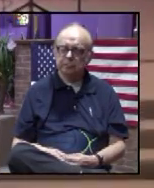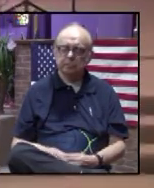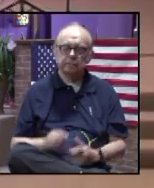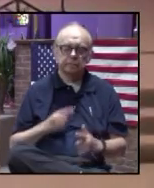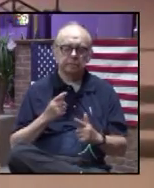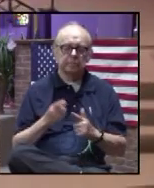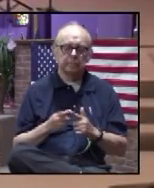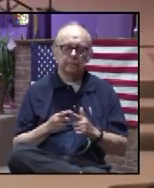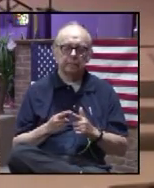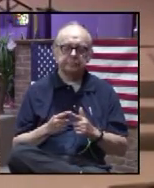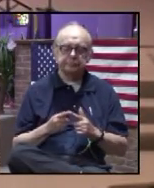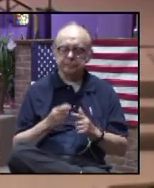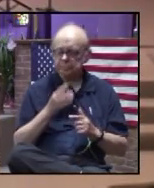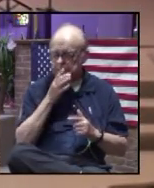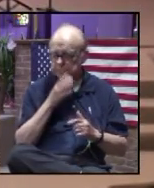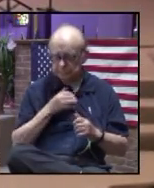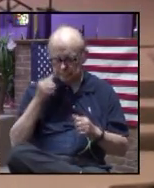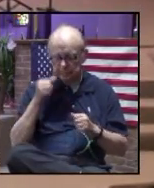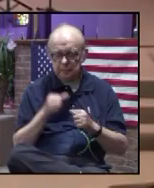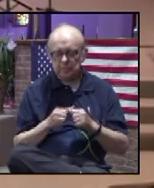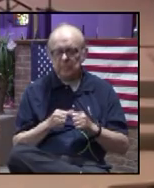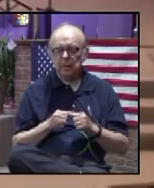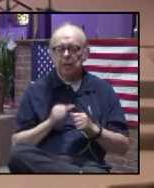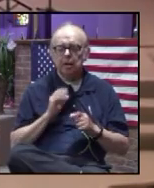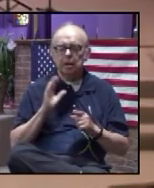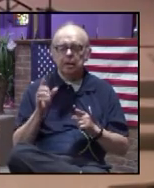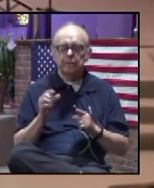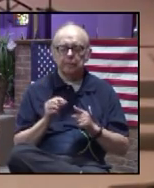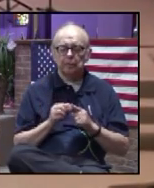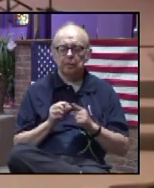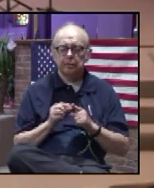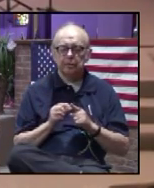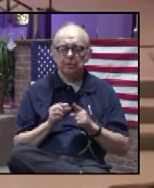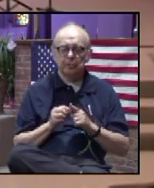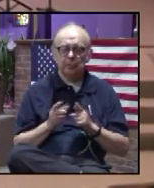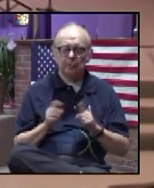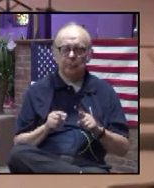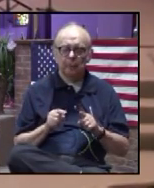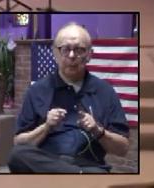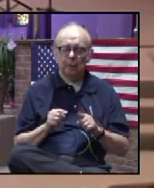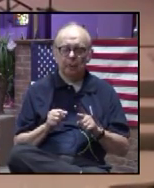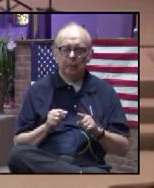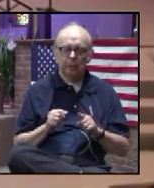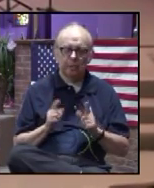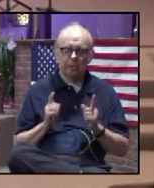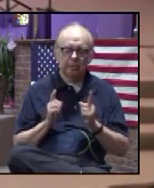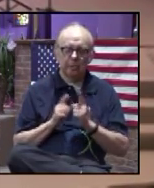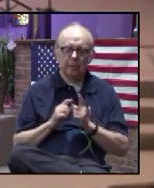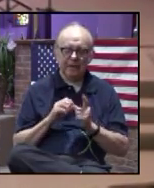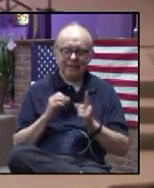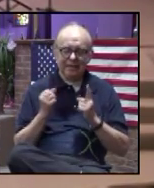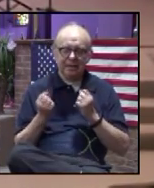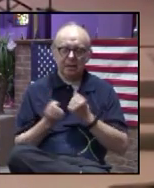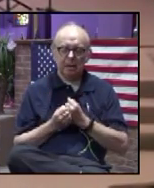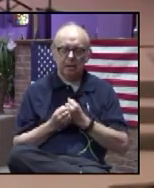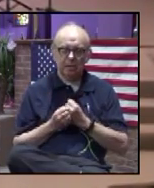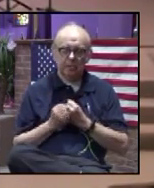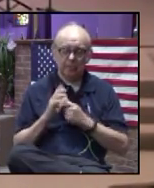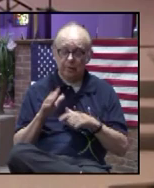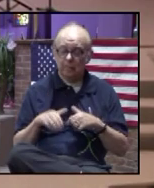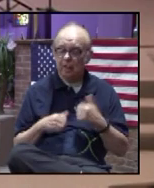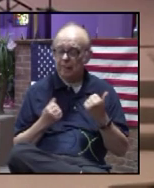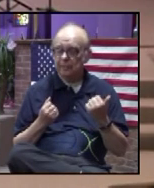Then they remembered his words. When you're facing the situations in your